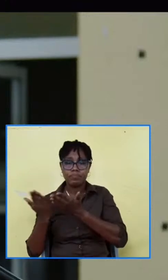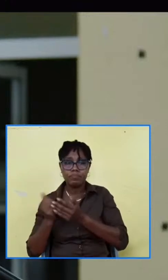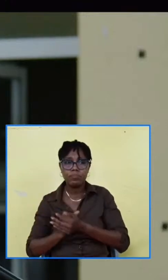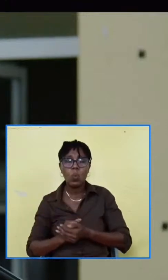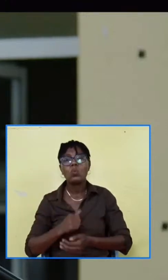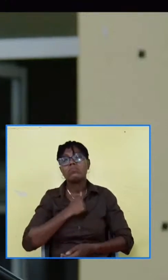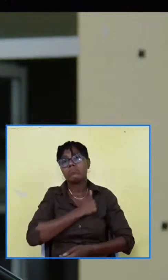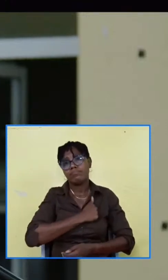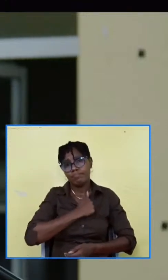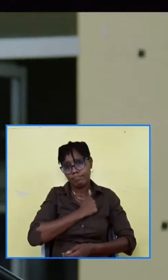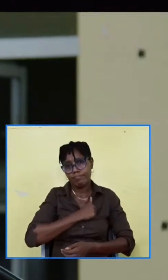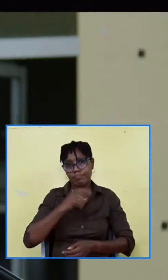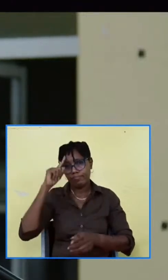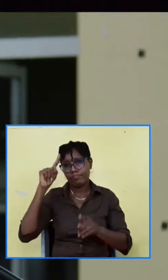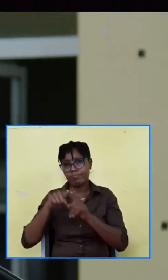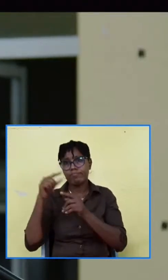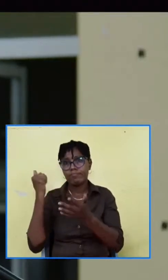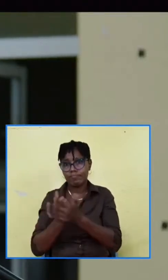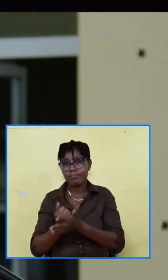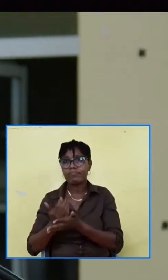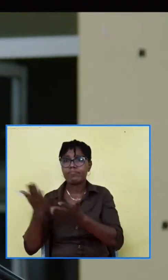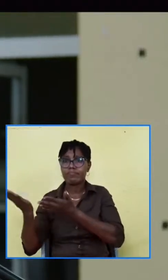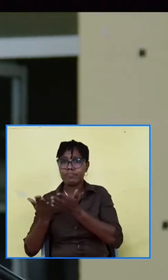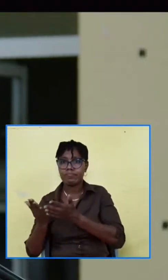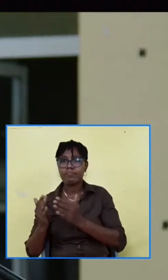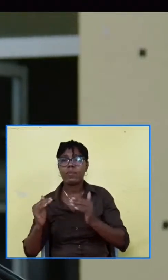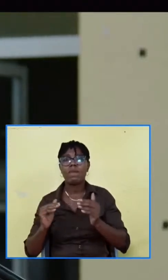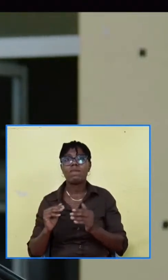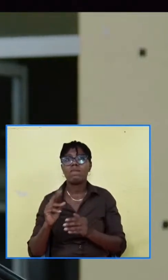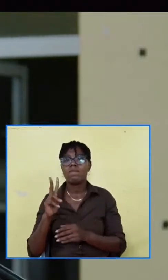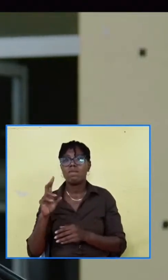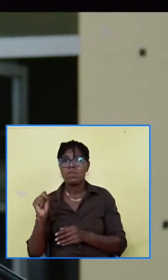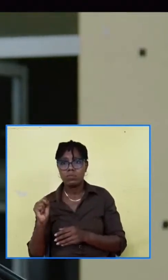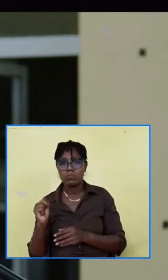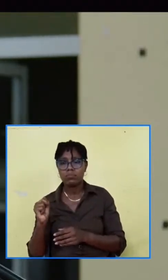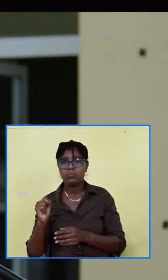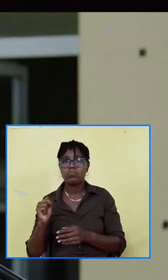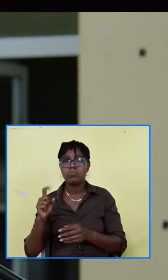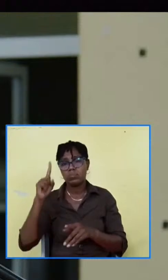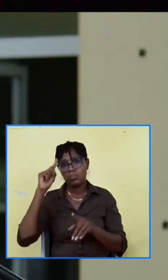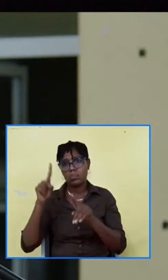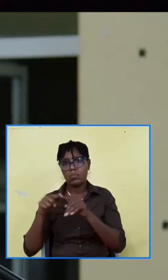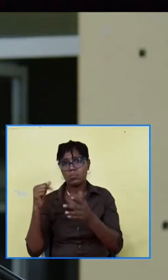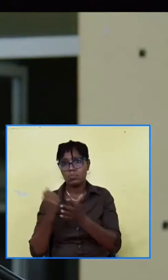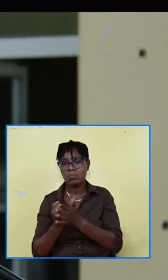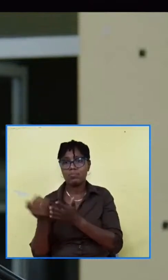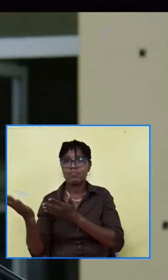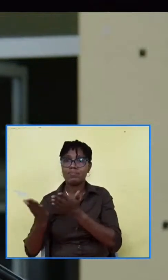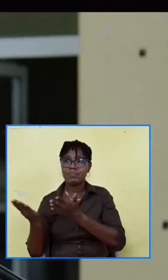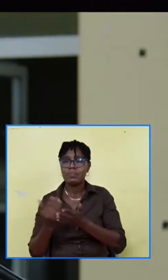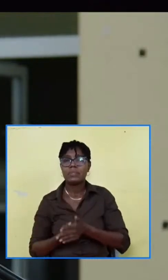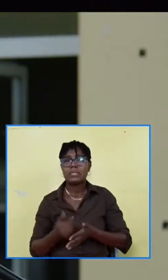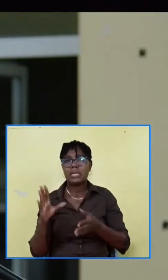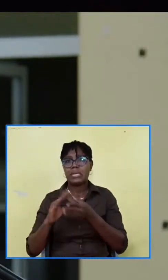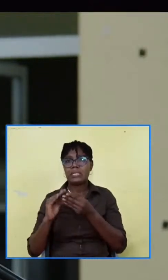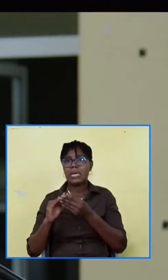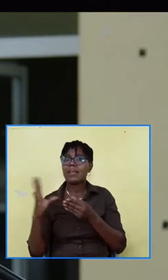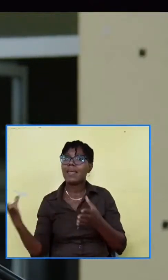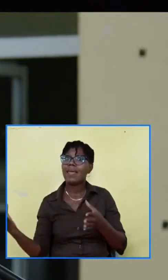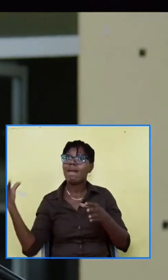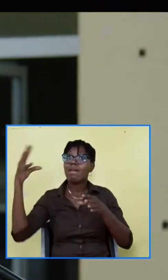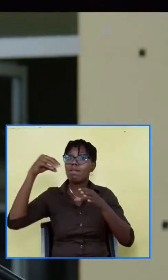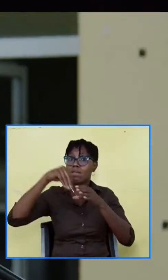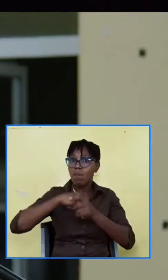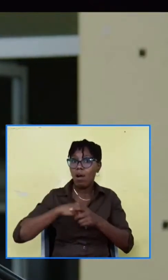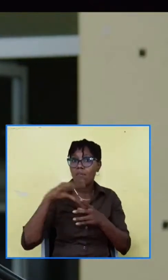Sorry, a contract for service versus a contract of service. So really what they're saying to them, instead of putting them on staff, they're treating